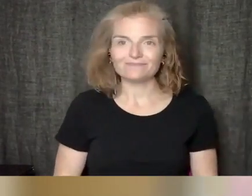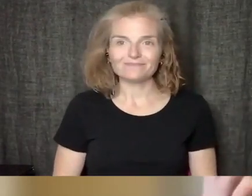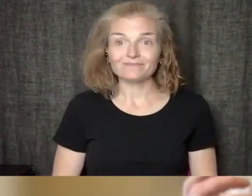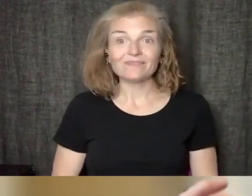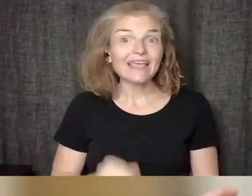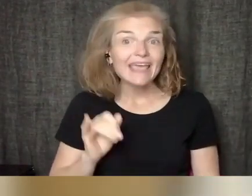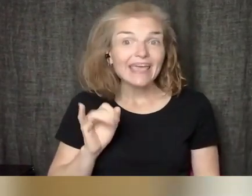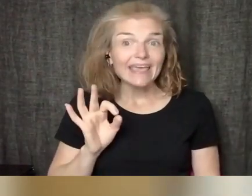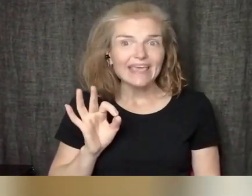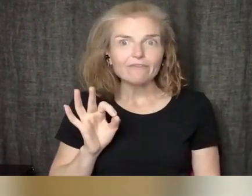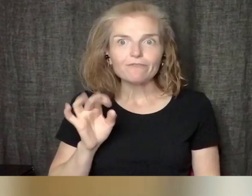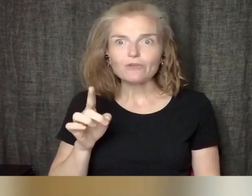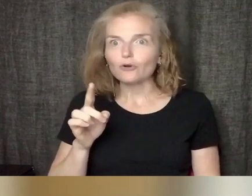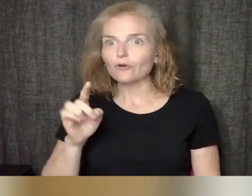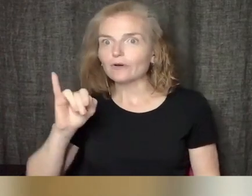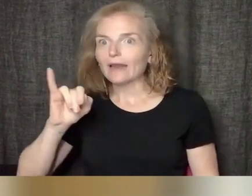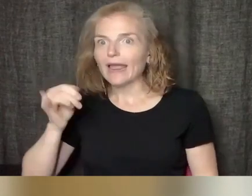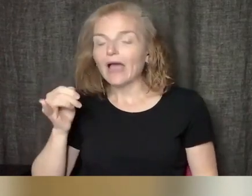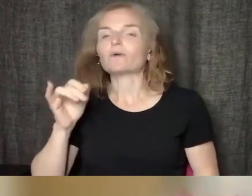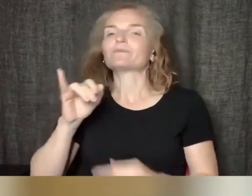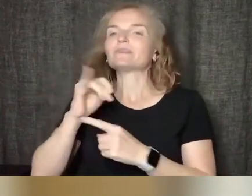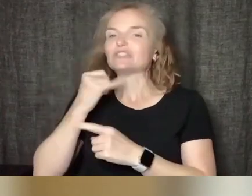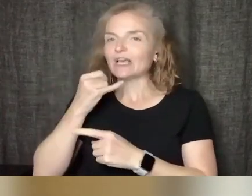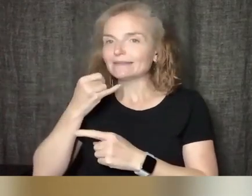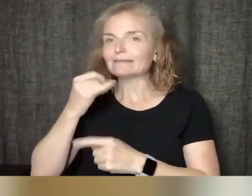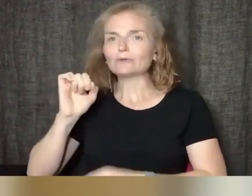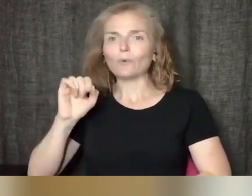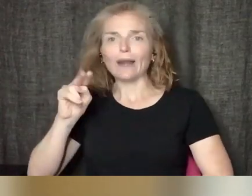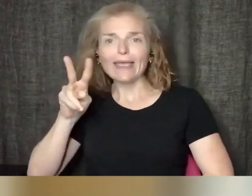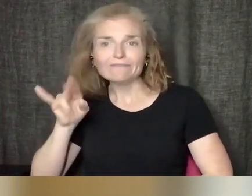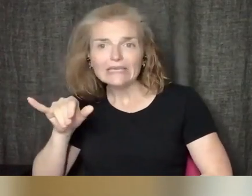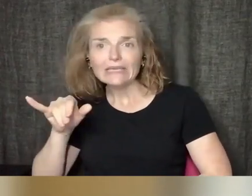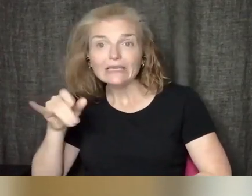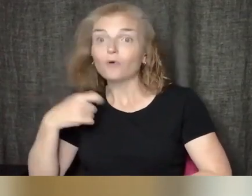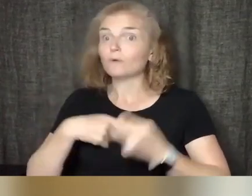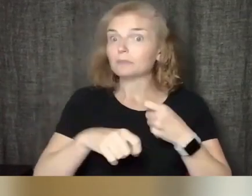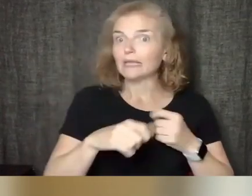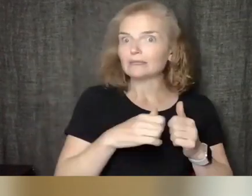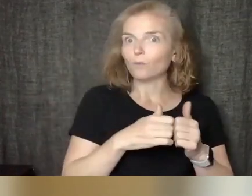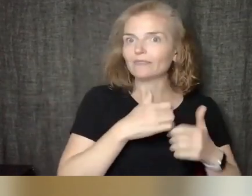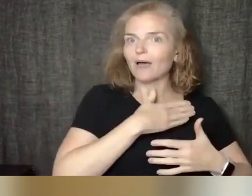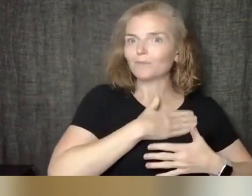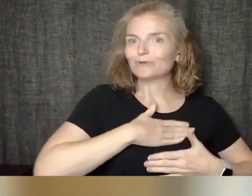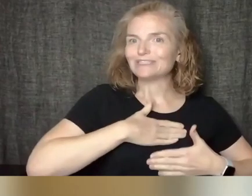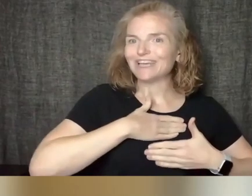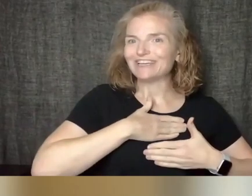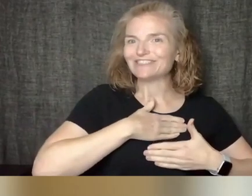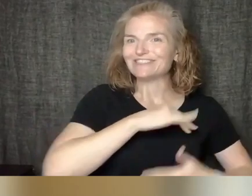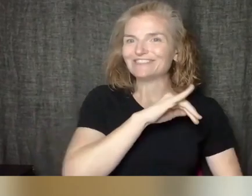If it's a thought of envy, you might bring in a thought of appreciation, joy,